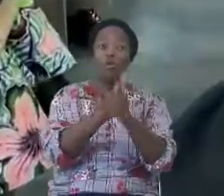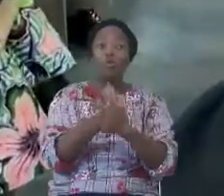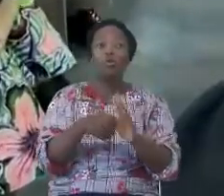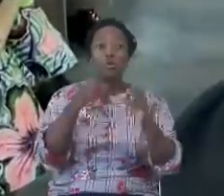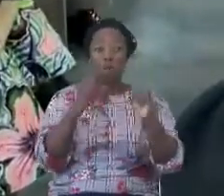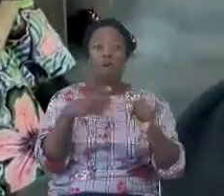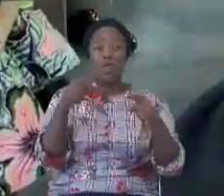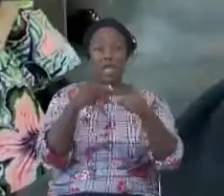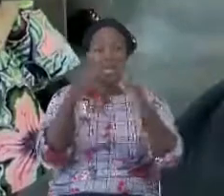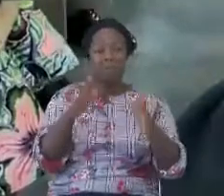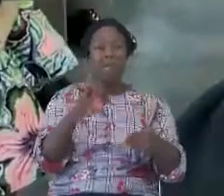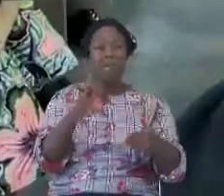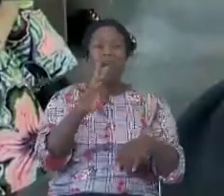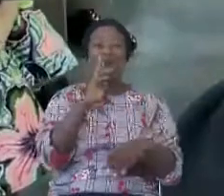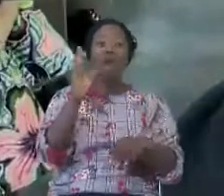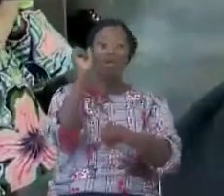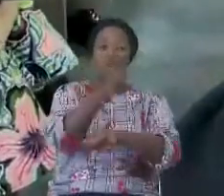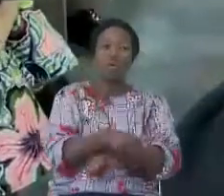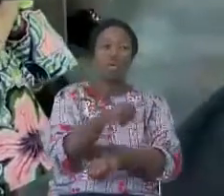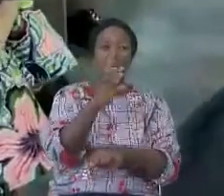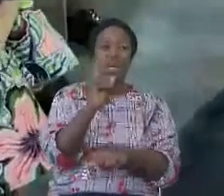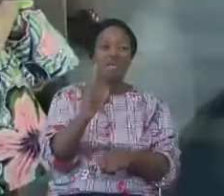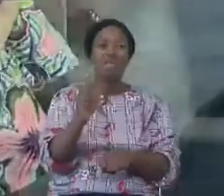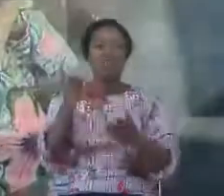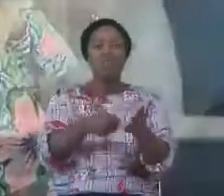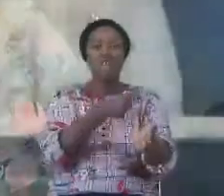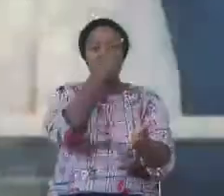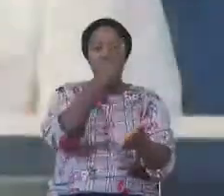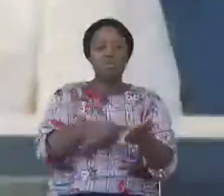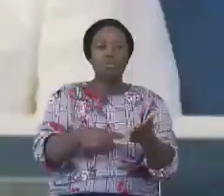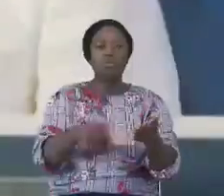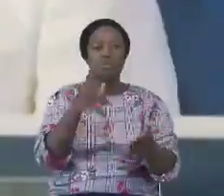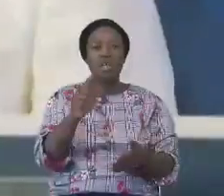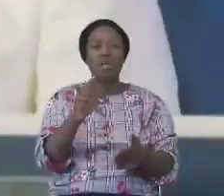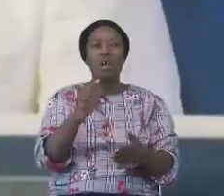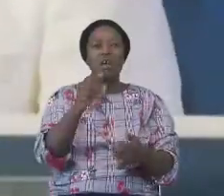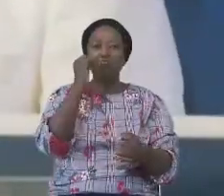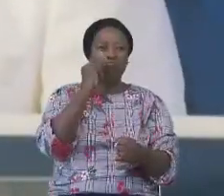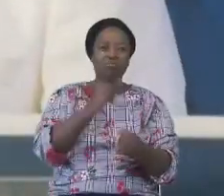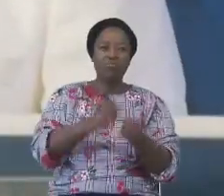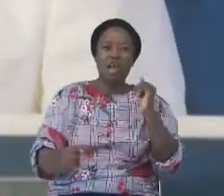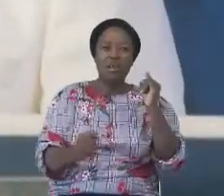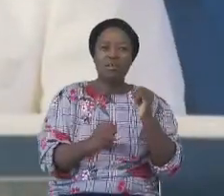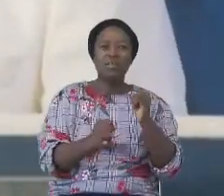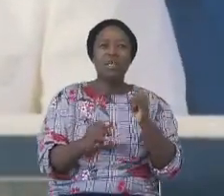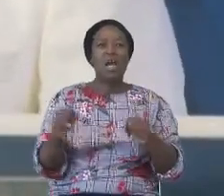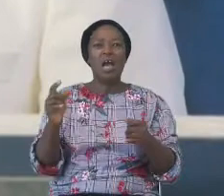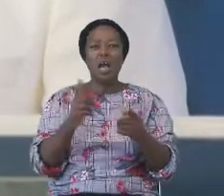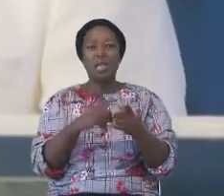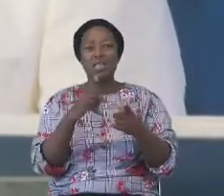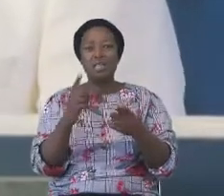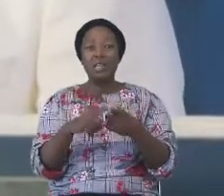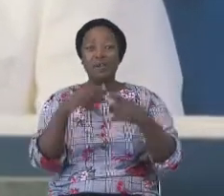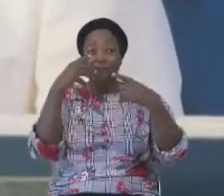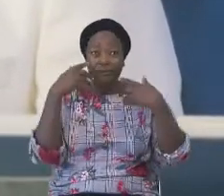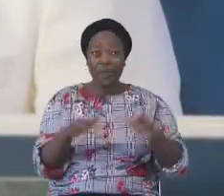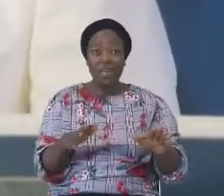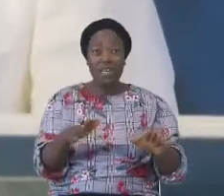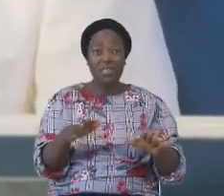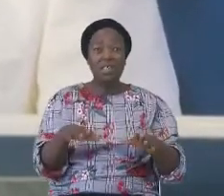because he has triumphed, all those powers of the enemy, they are conquered,